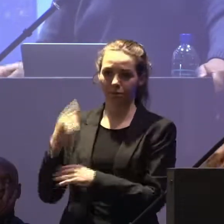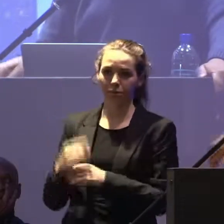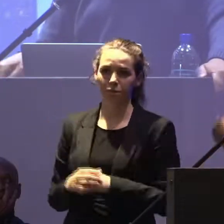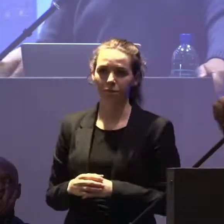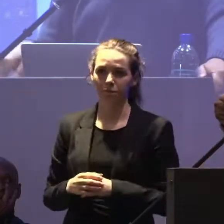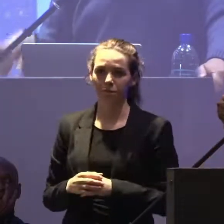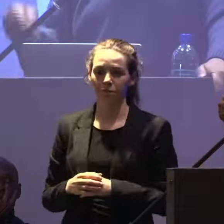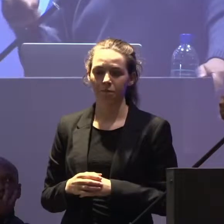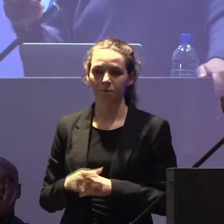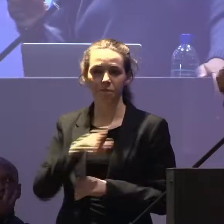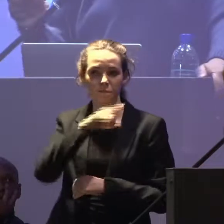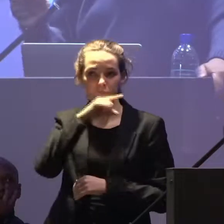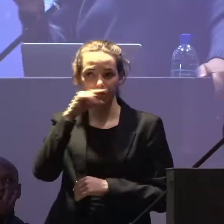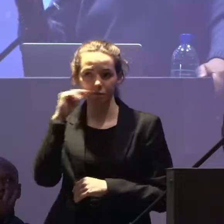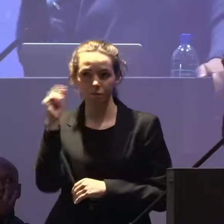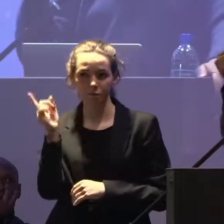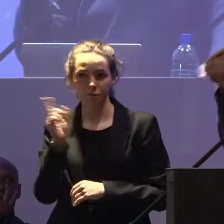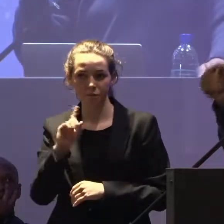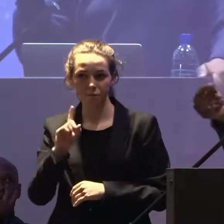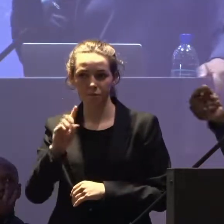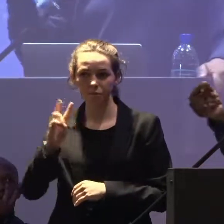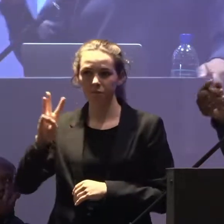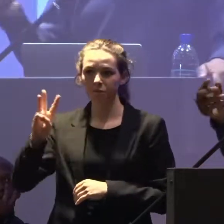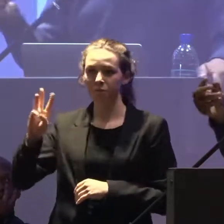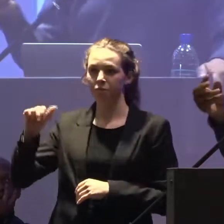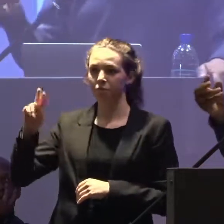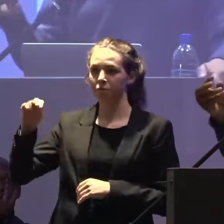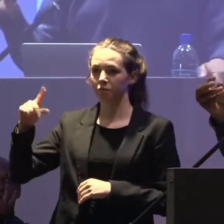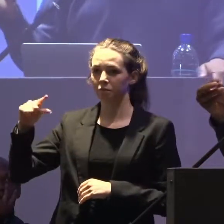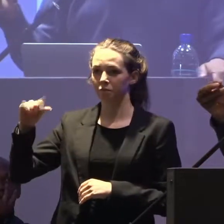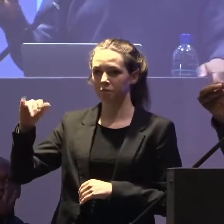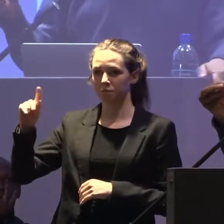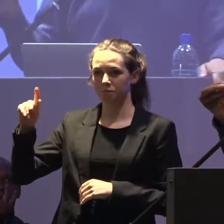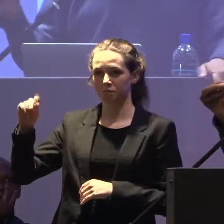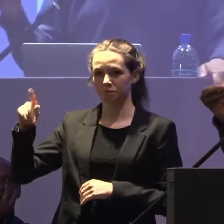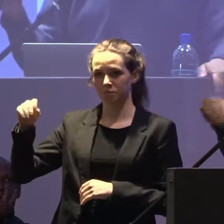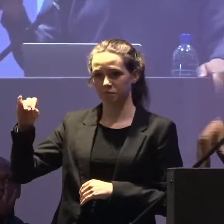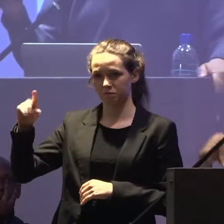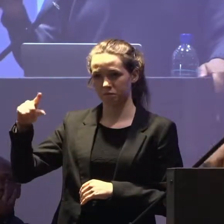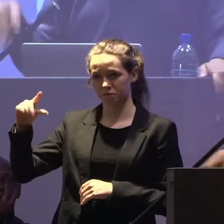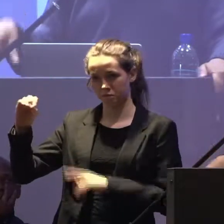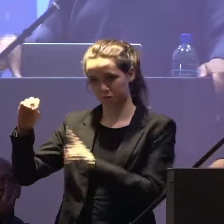It's called Wanki's Polilo campaign.